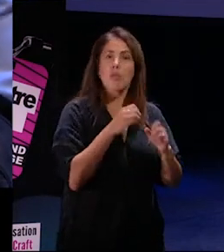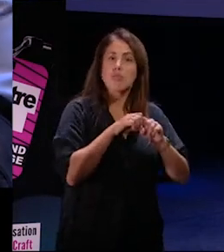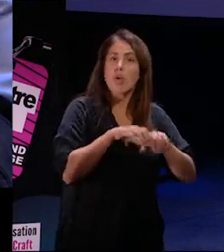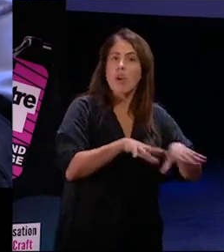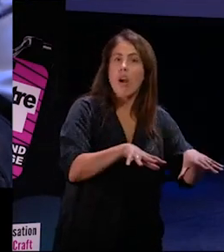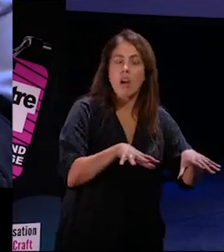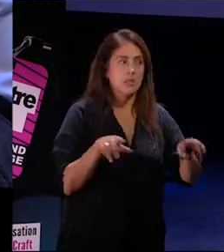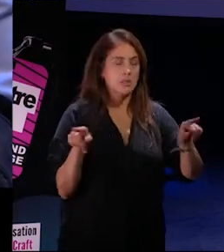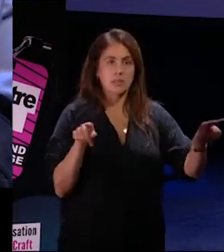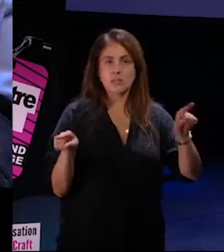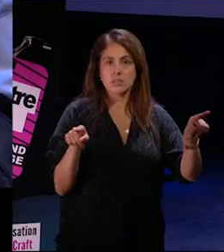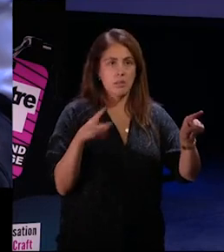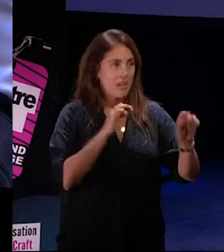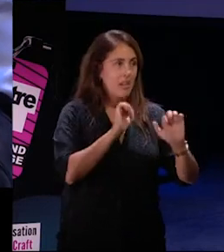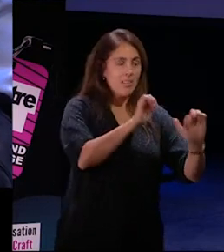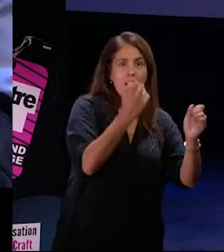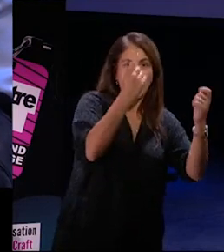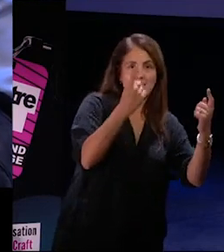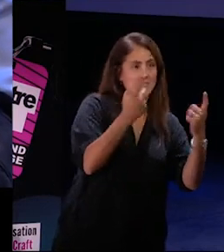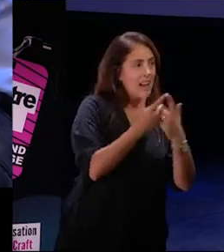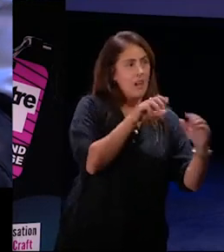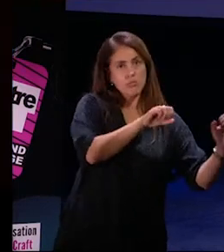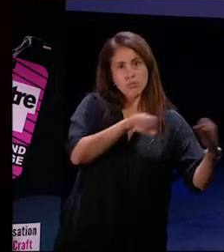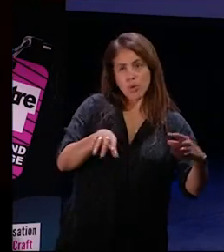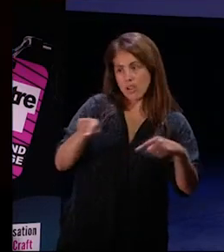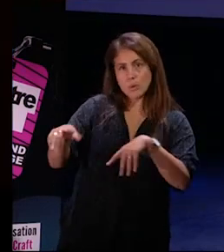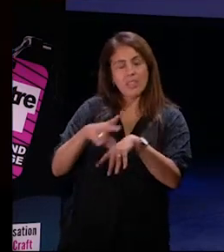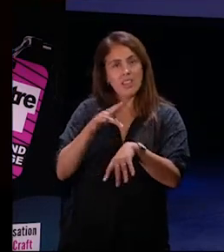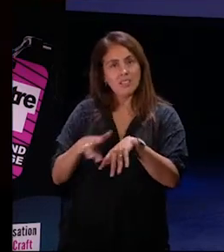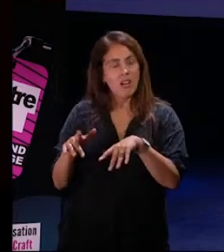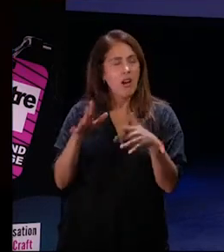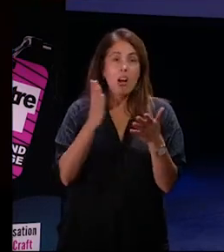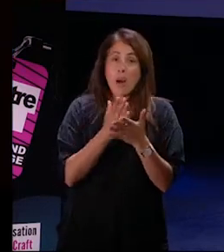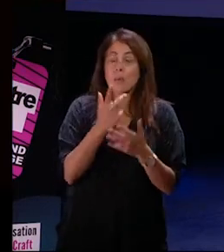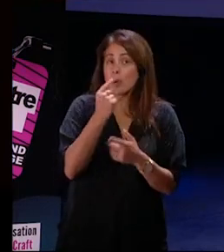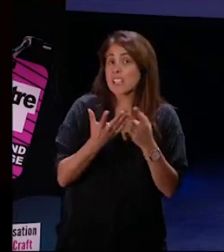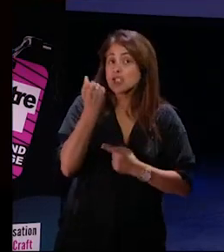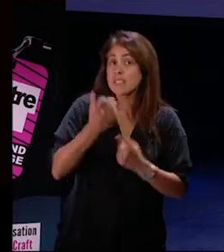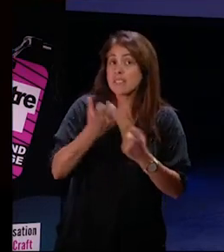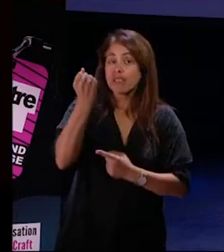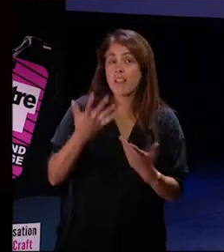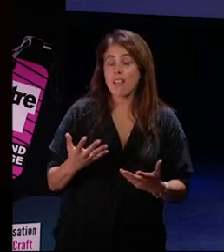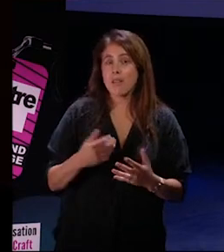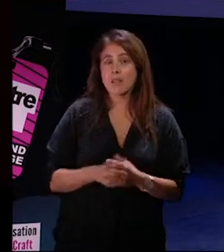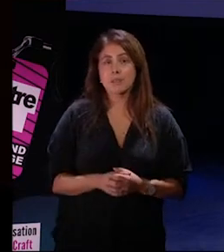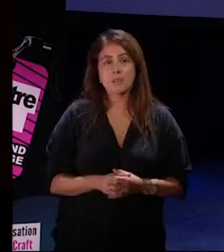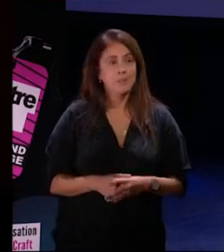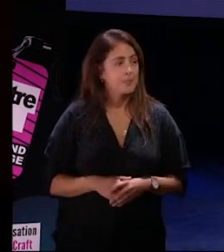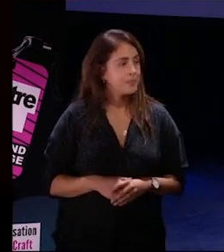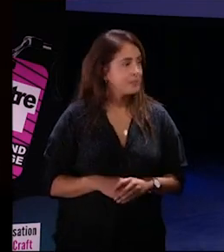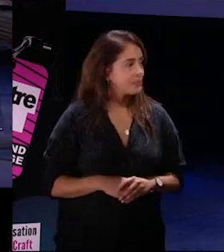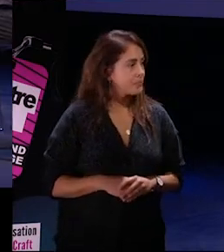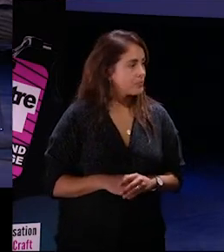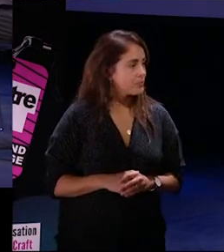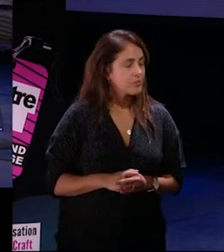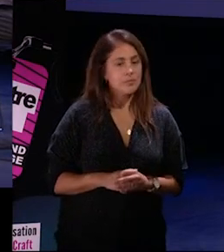and want to try and take their ideas into that environment, and that's all very applicable and achievable now. I do think